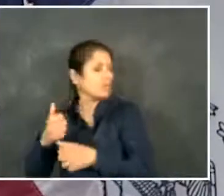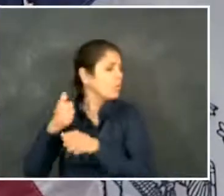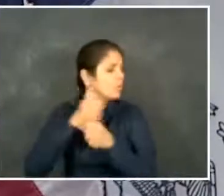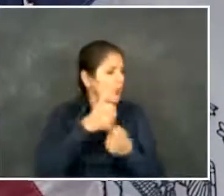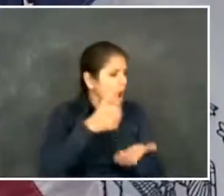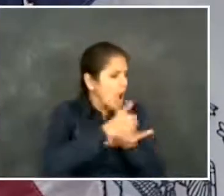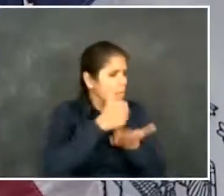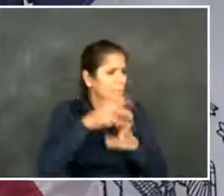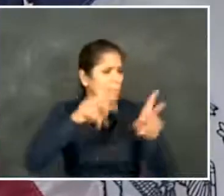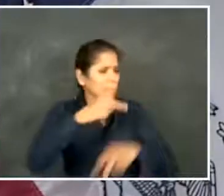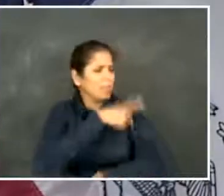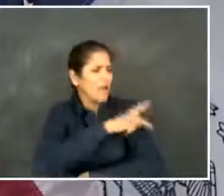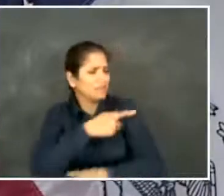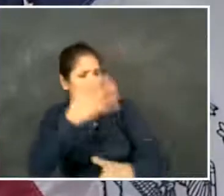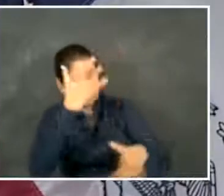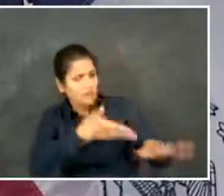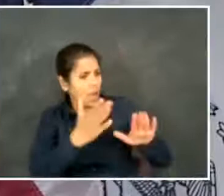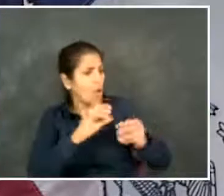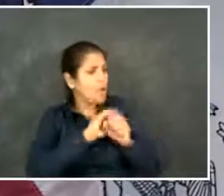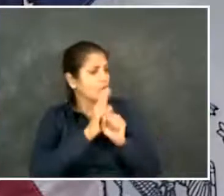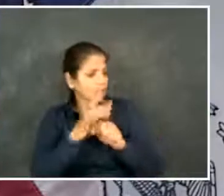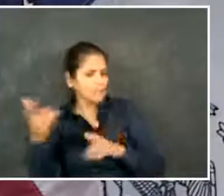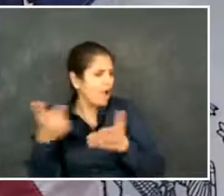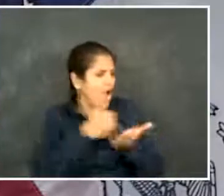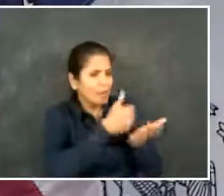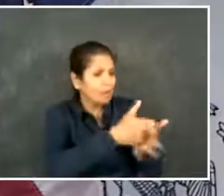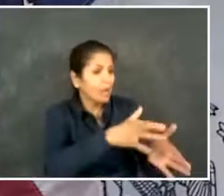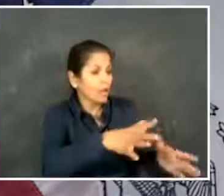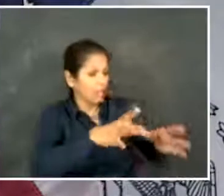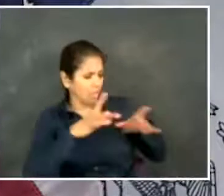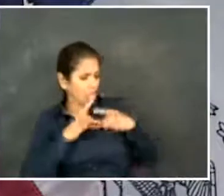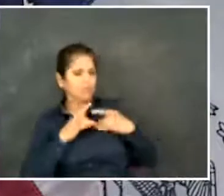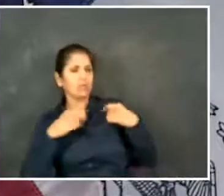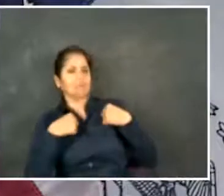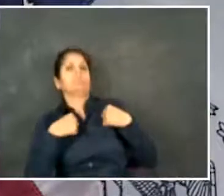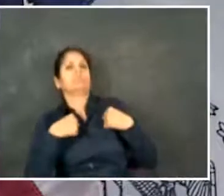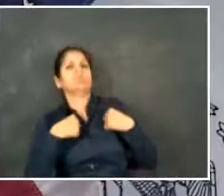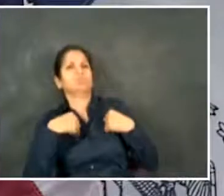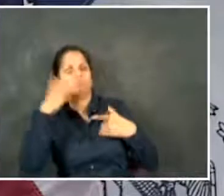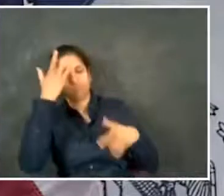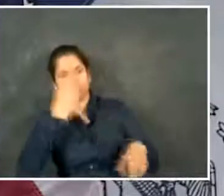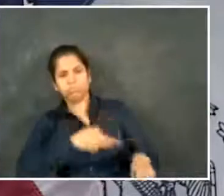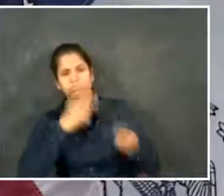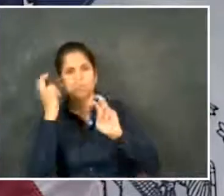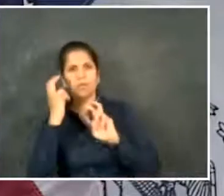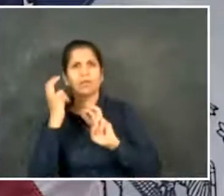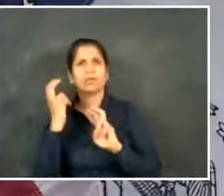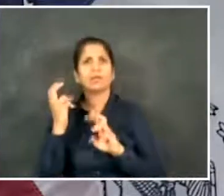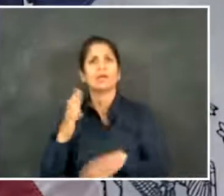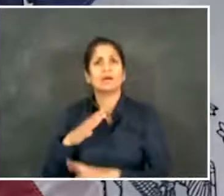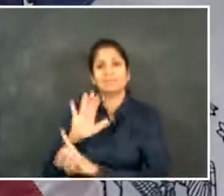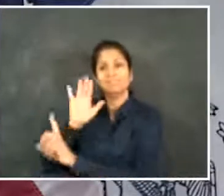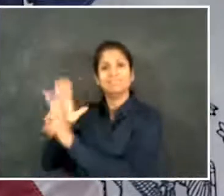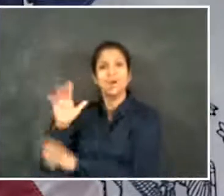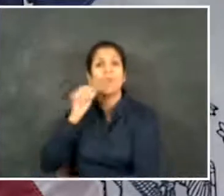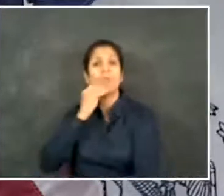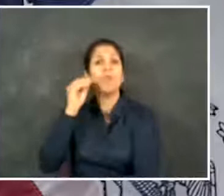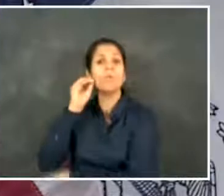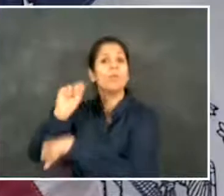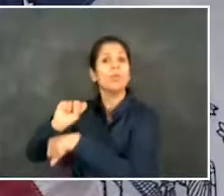Aurora, and then came very bravely to serve us. He did not have to do it. He made the choice to come